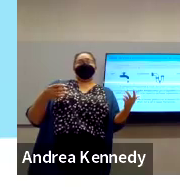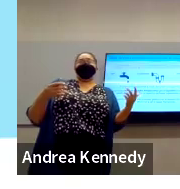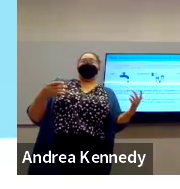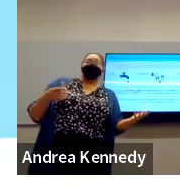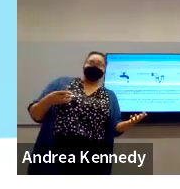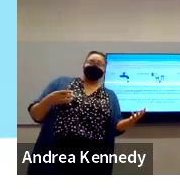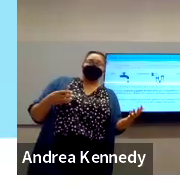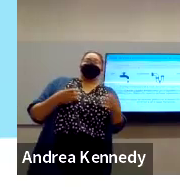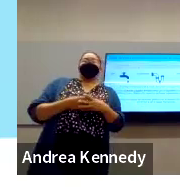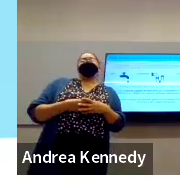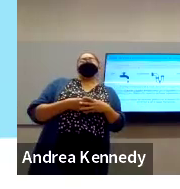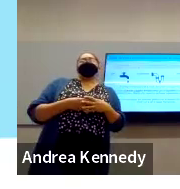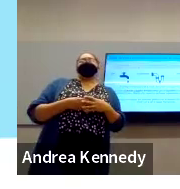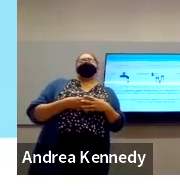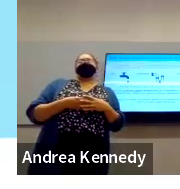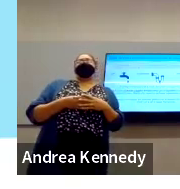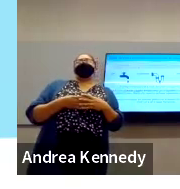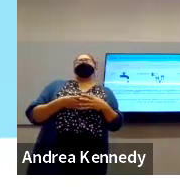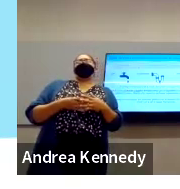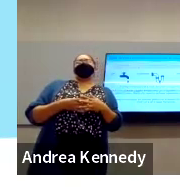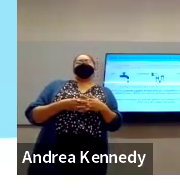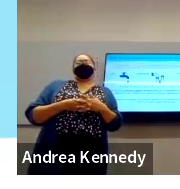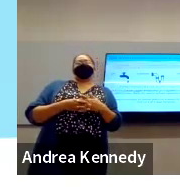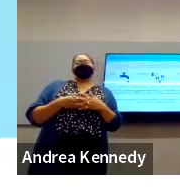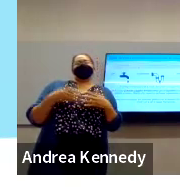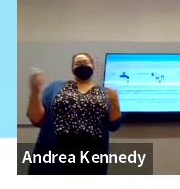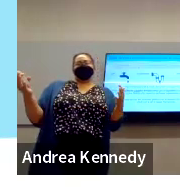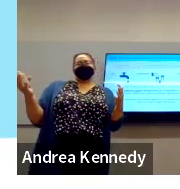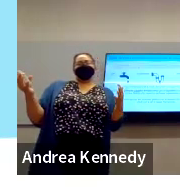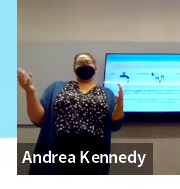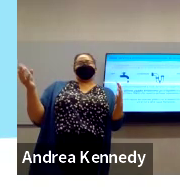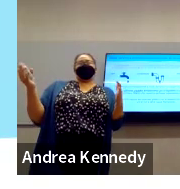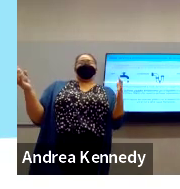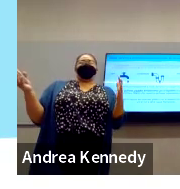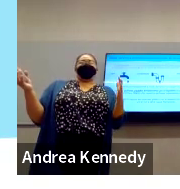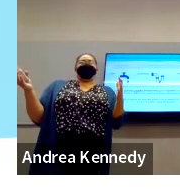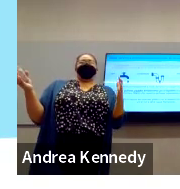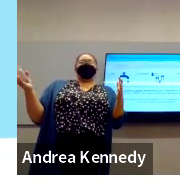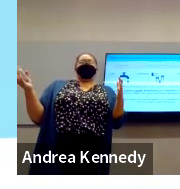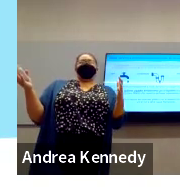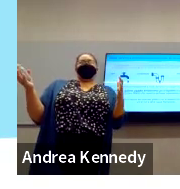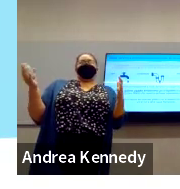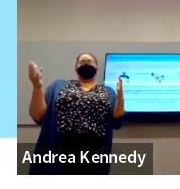bit less. But really what it's gonna do also is,